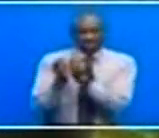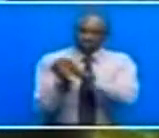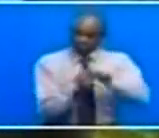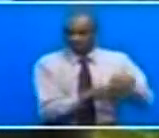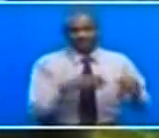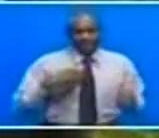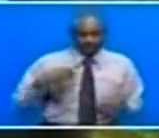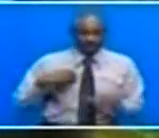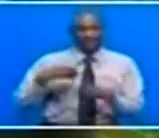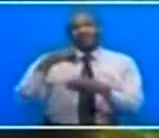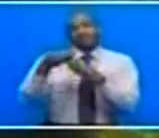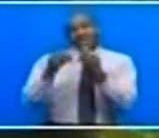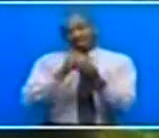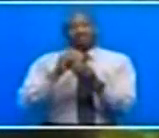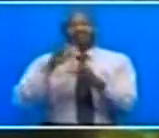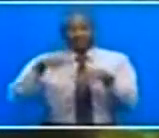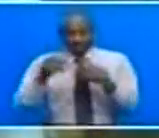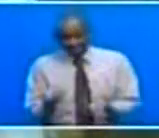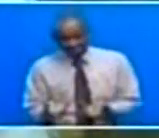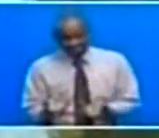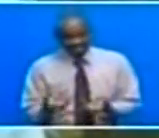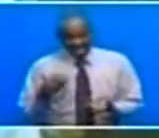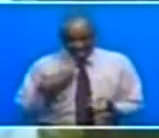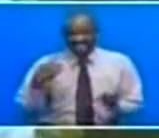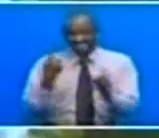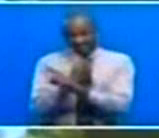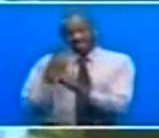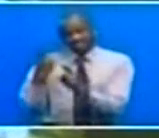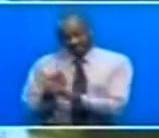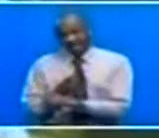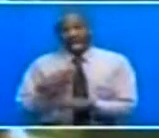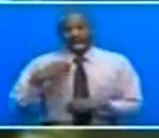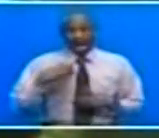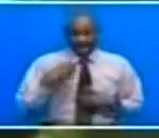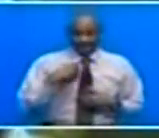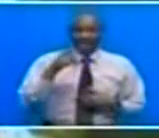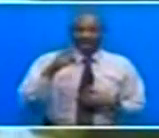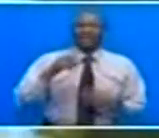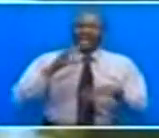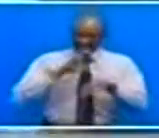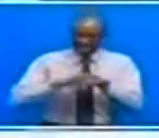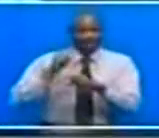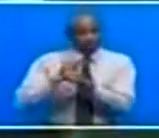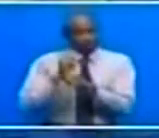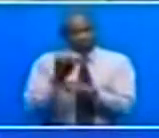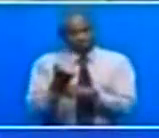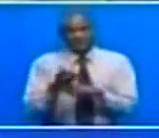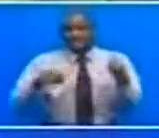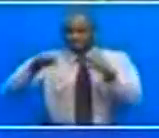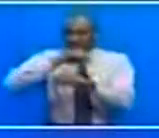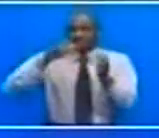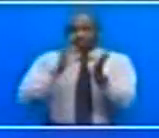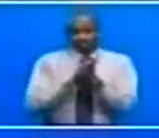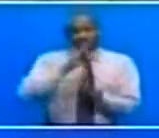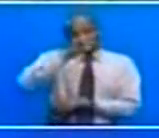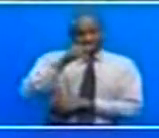banana farming, a more disease-resistant technique producing high yields, attracting returns. Scientists from the Jomo